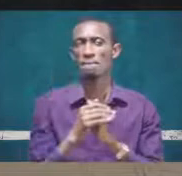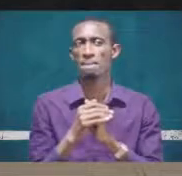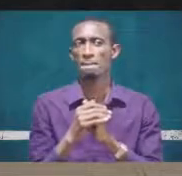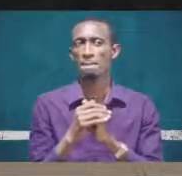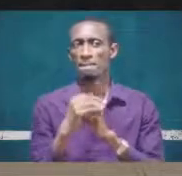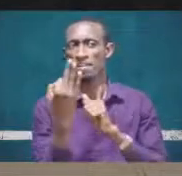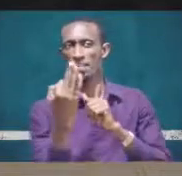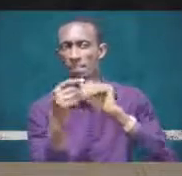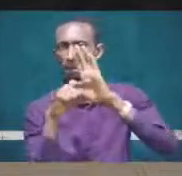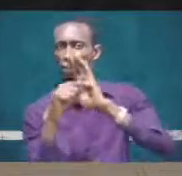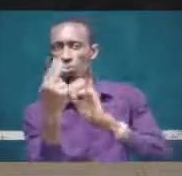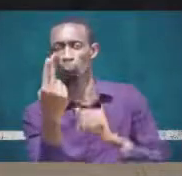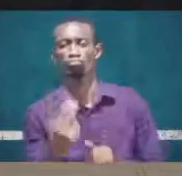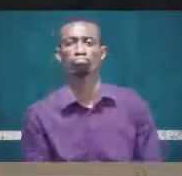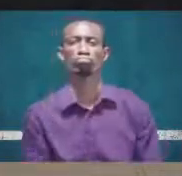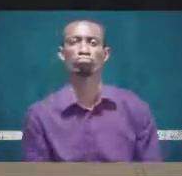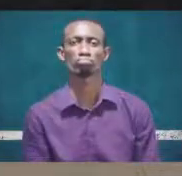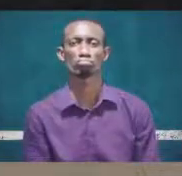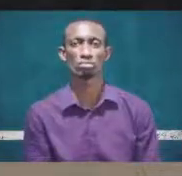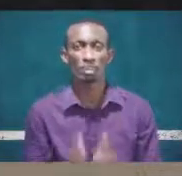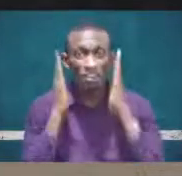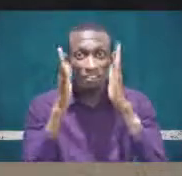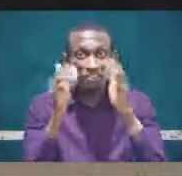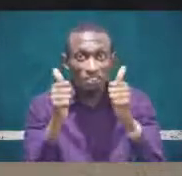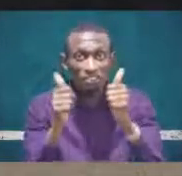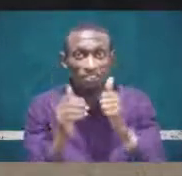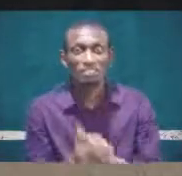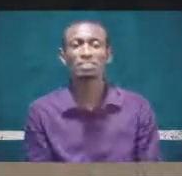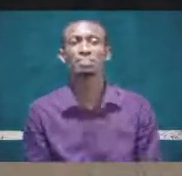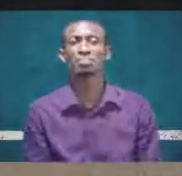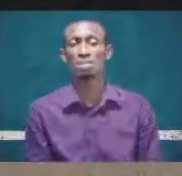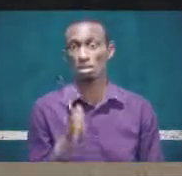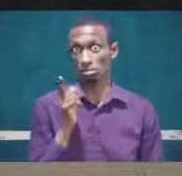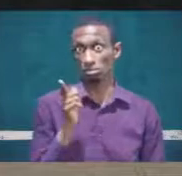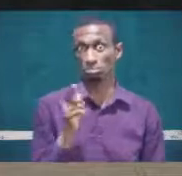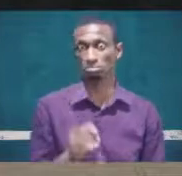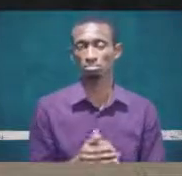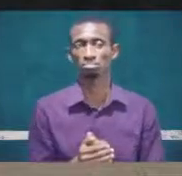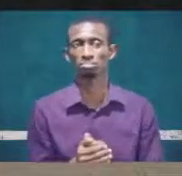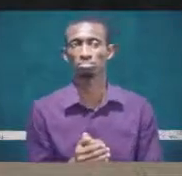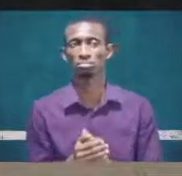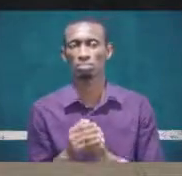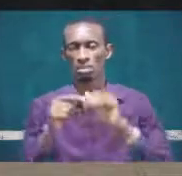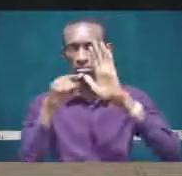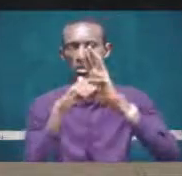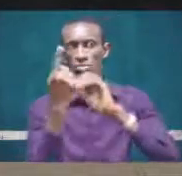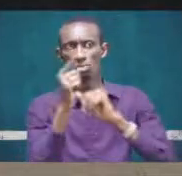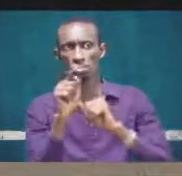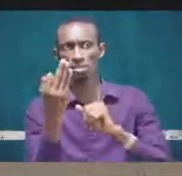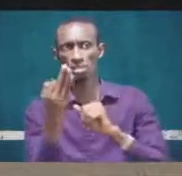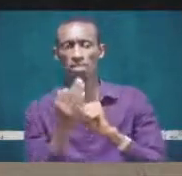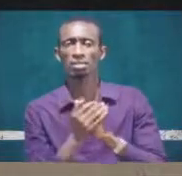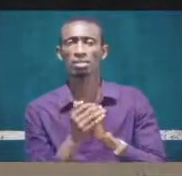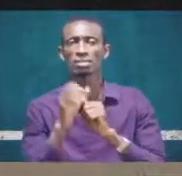I3 minus 2. Are we together? So this is minus 1 divided by 3,